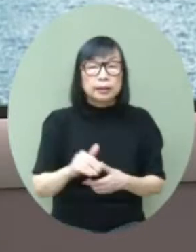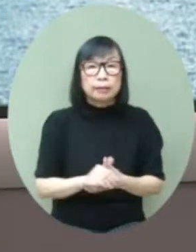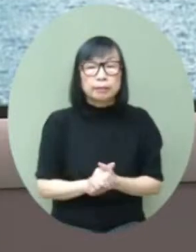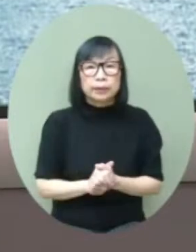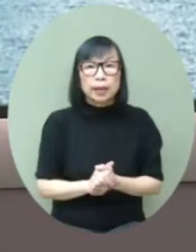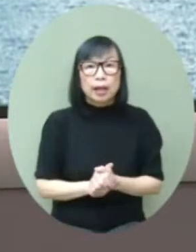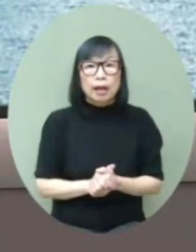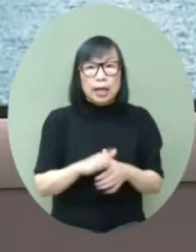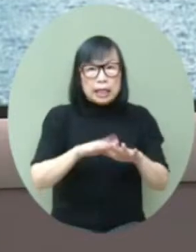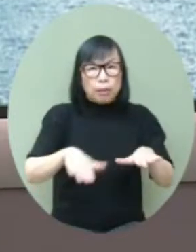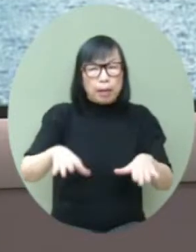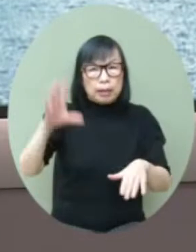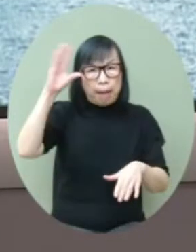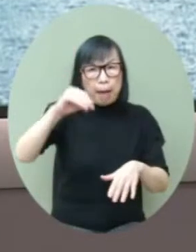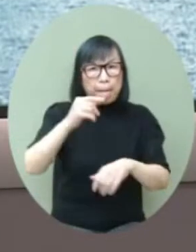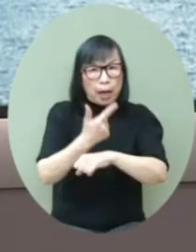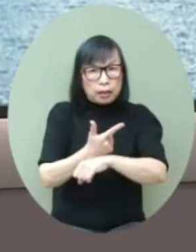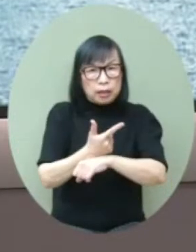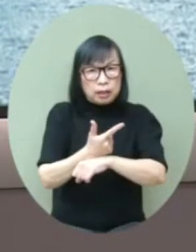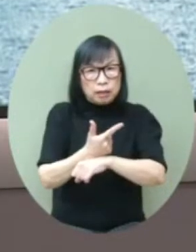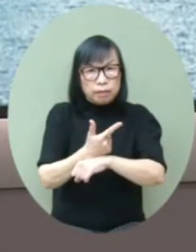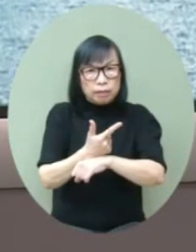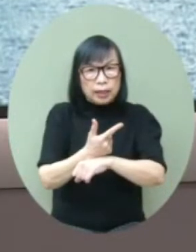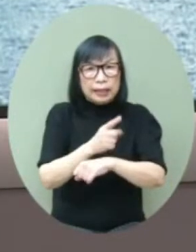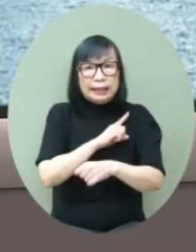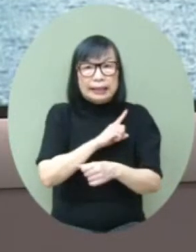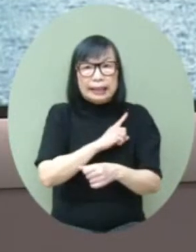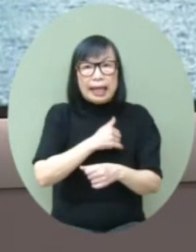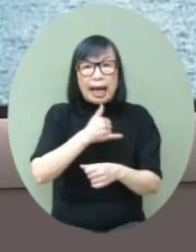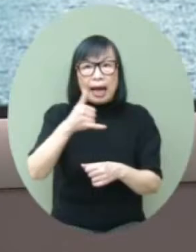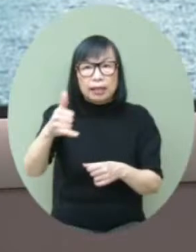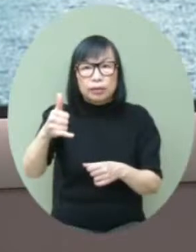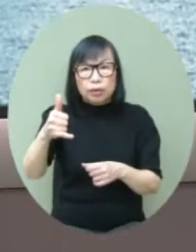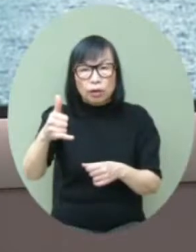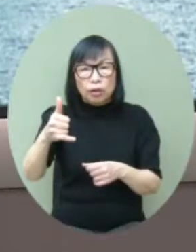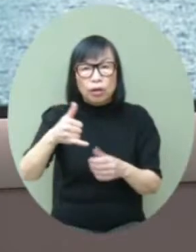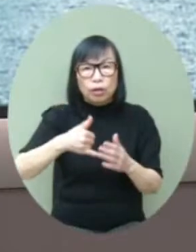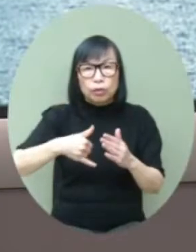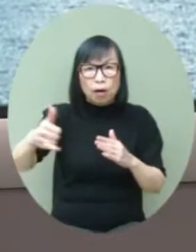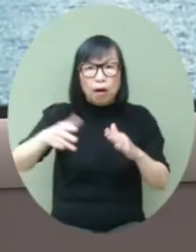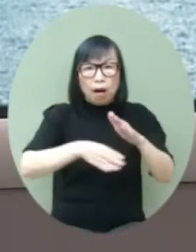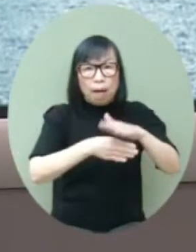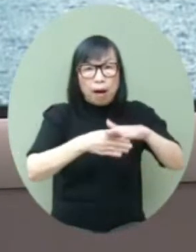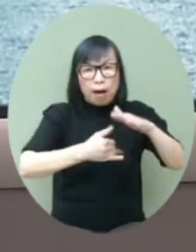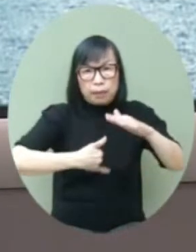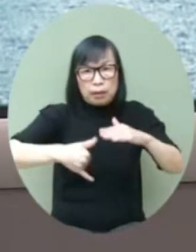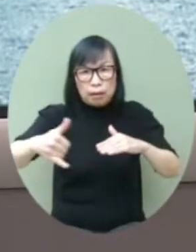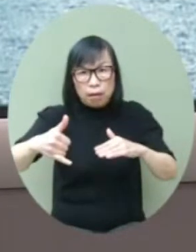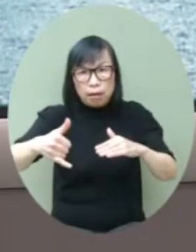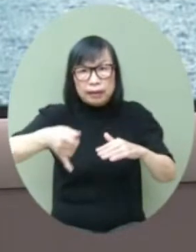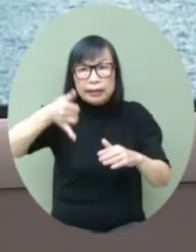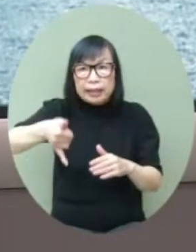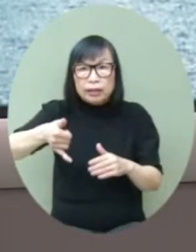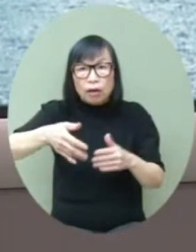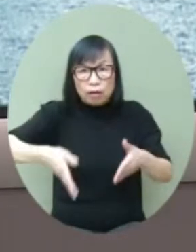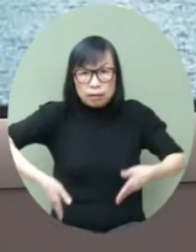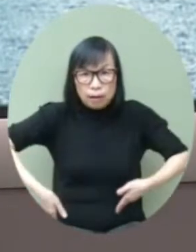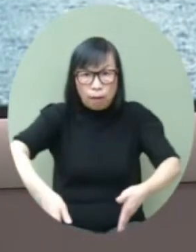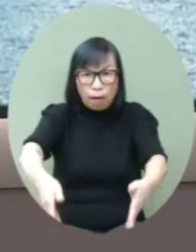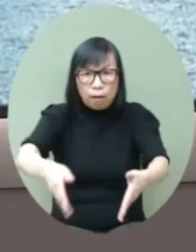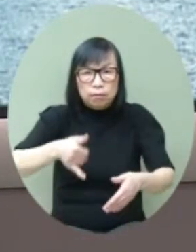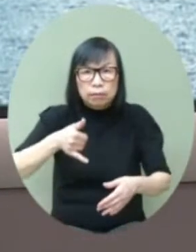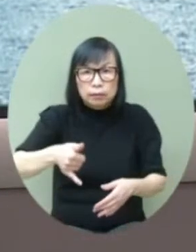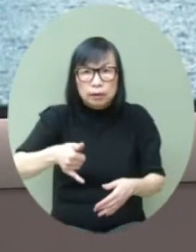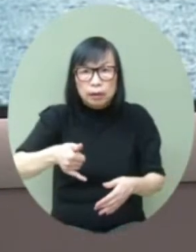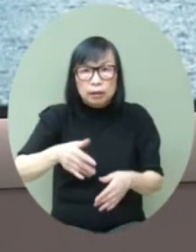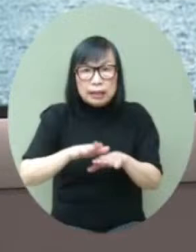girl, at about 8 p.m., walked out of the cubicle, and she was